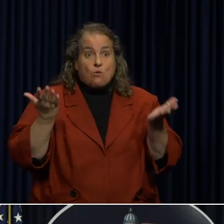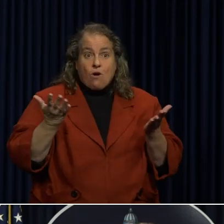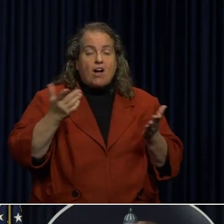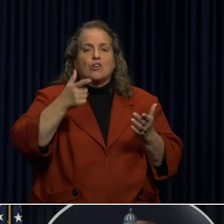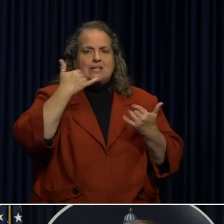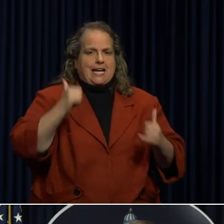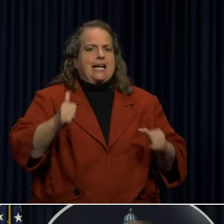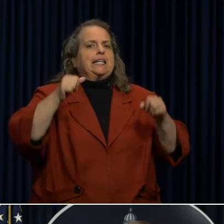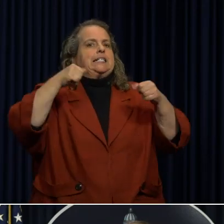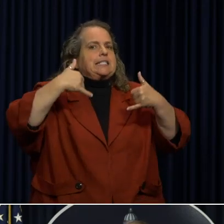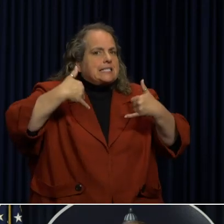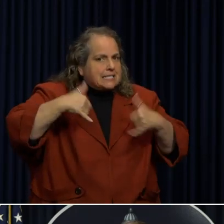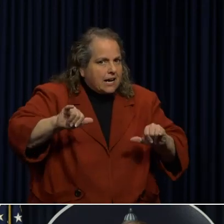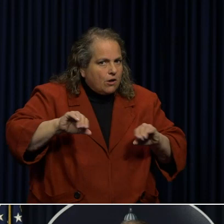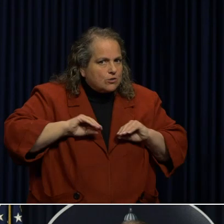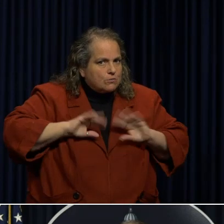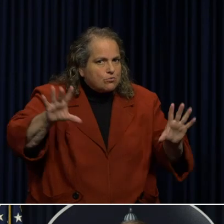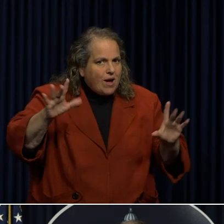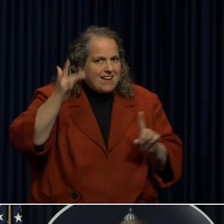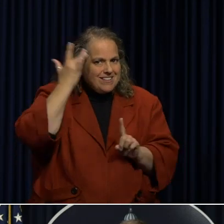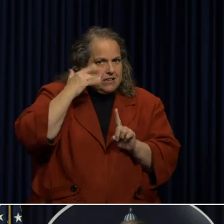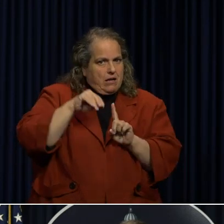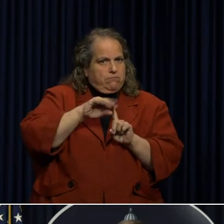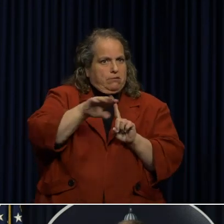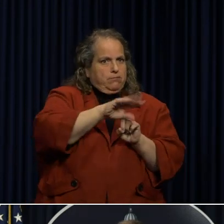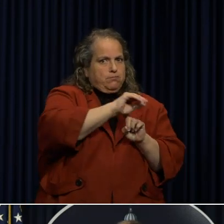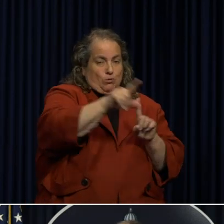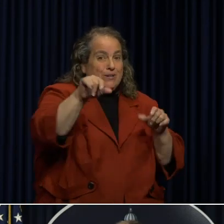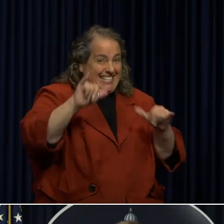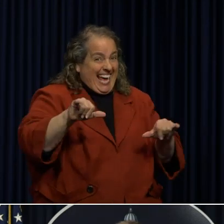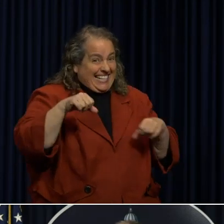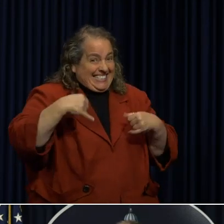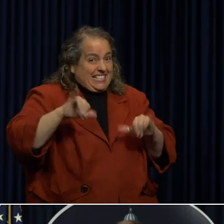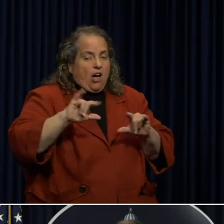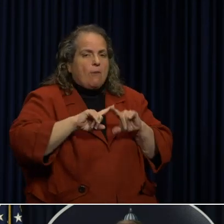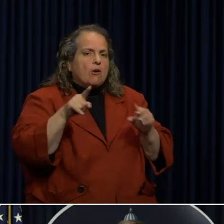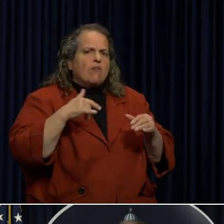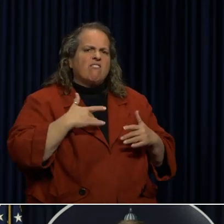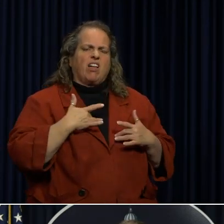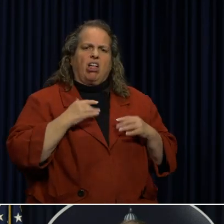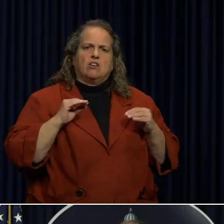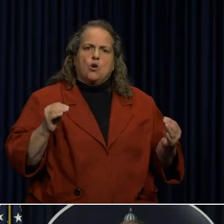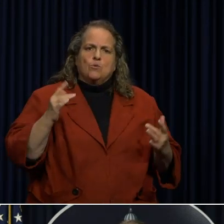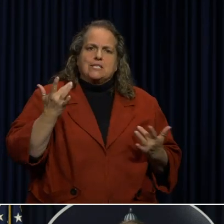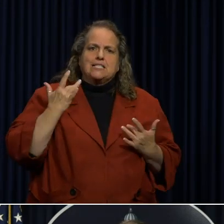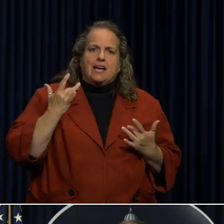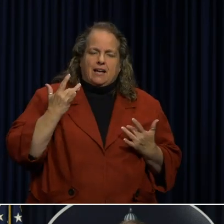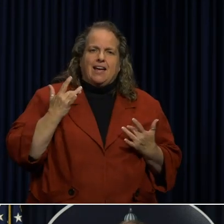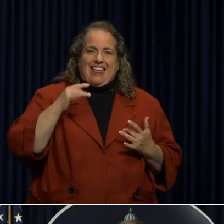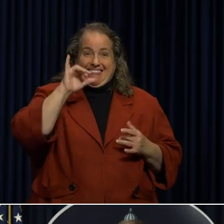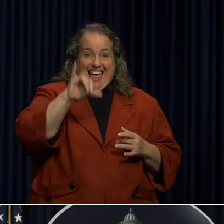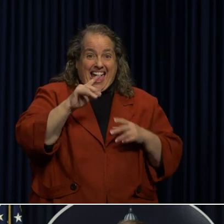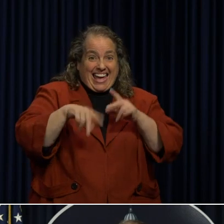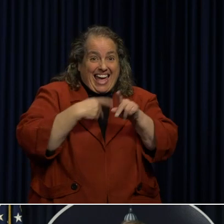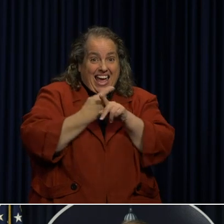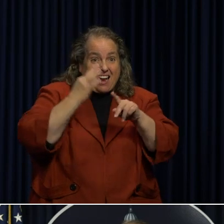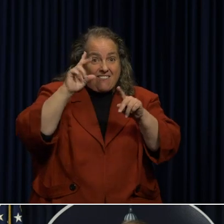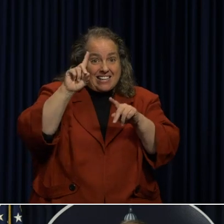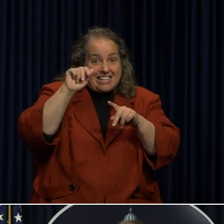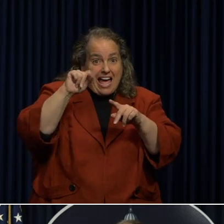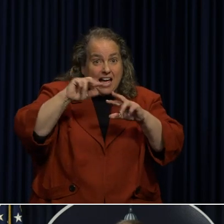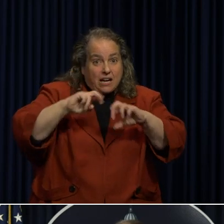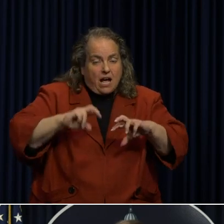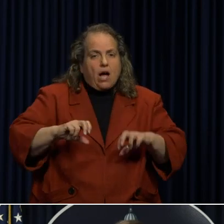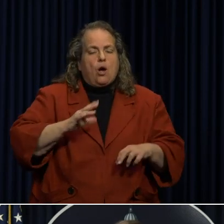you have had symptoms, make sure that you tell them that too. Getting good, accurate data out of this is going to help us make good